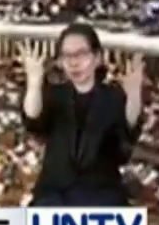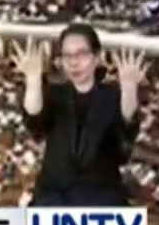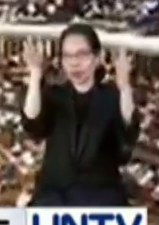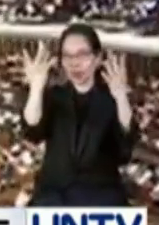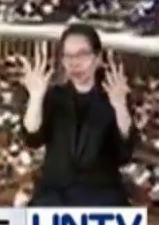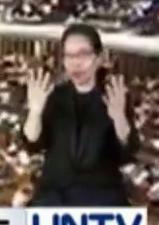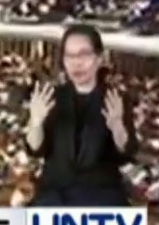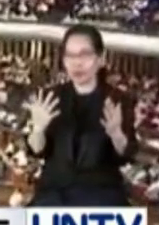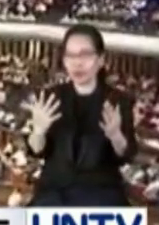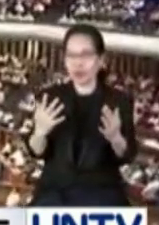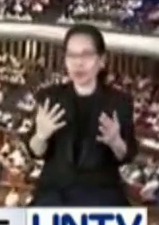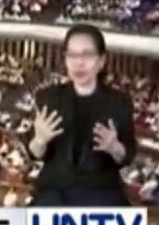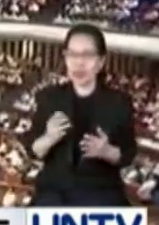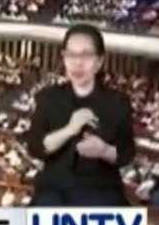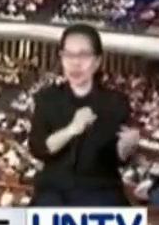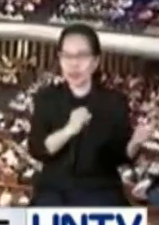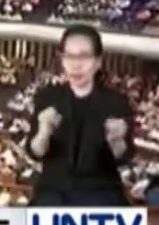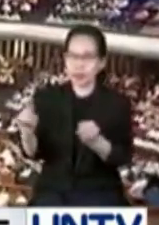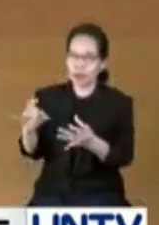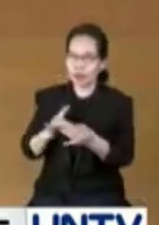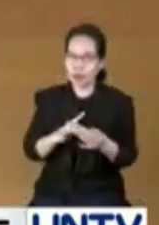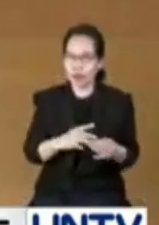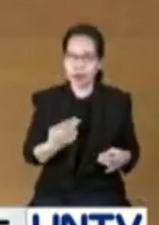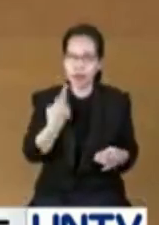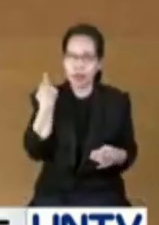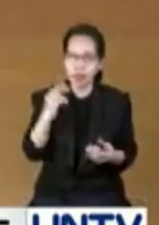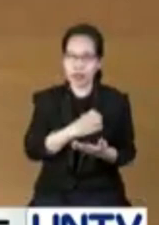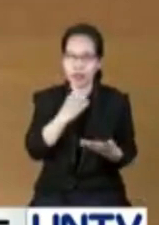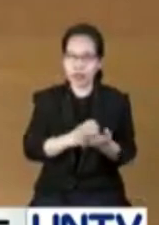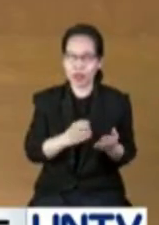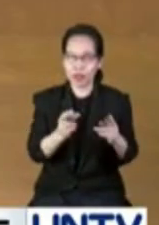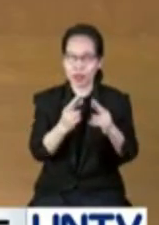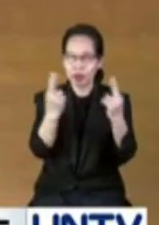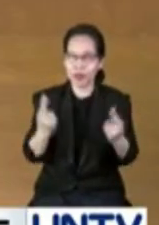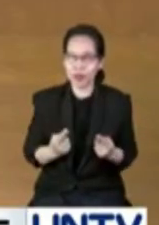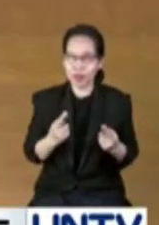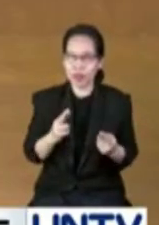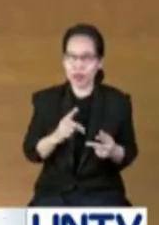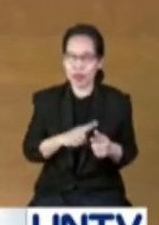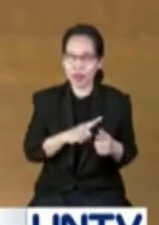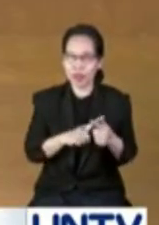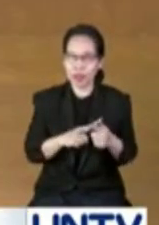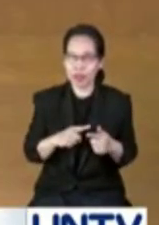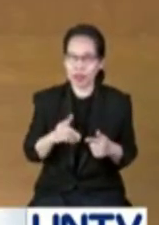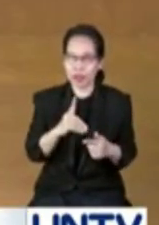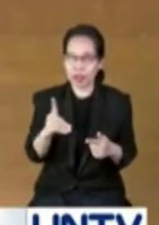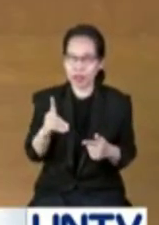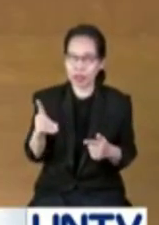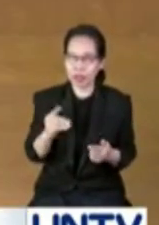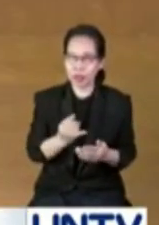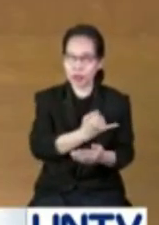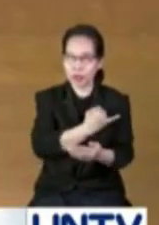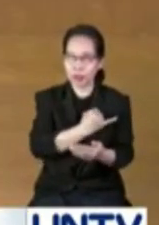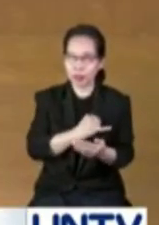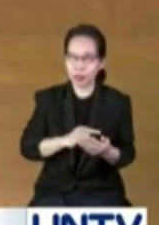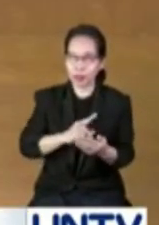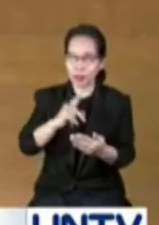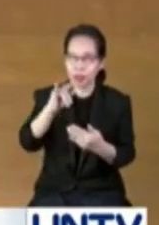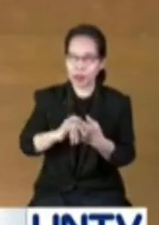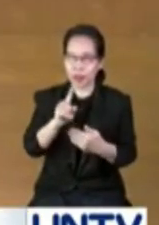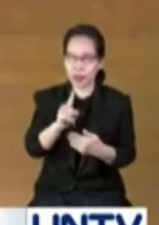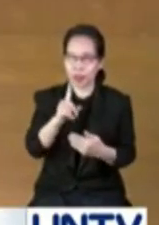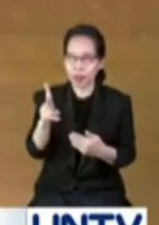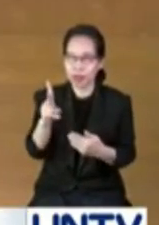The implementation of recent economic reforms is underway. BOI-approved investment projects have reached 1.2 trillion